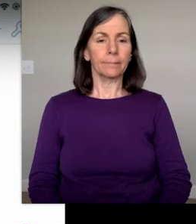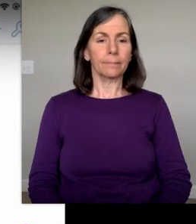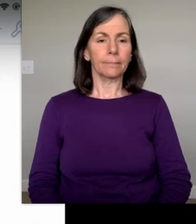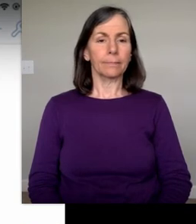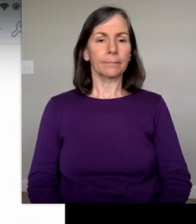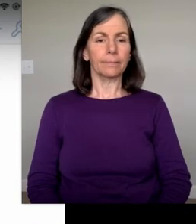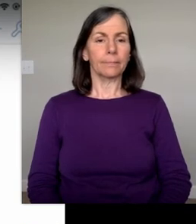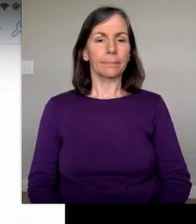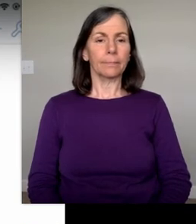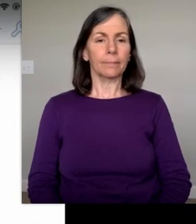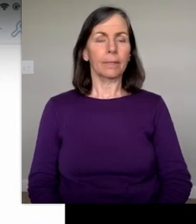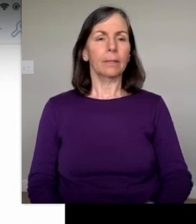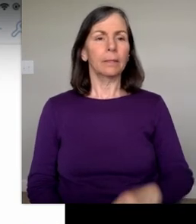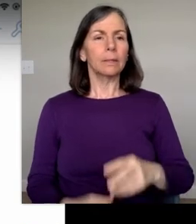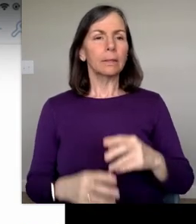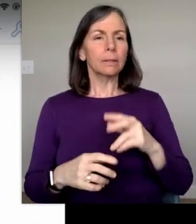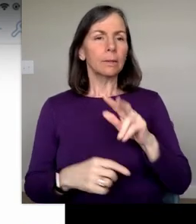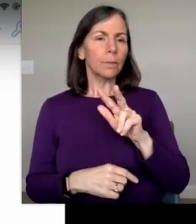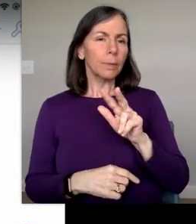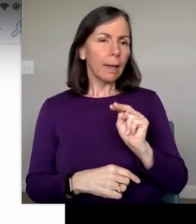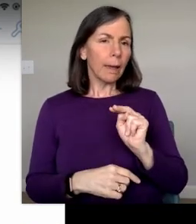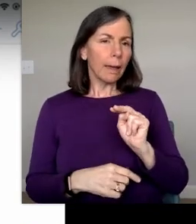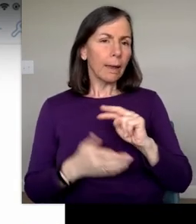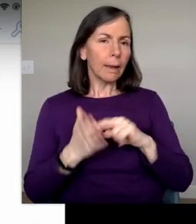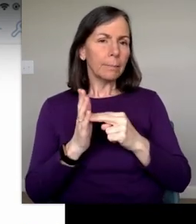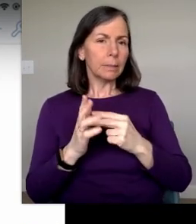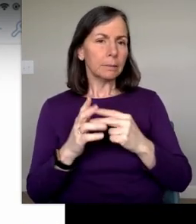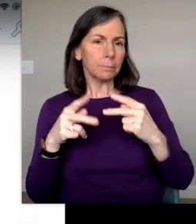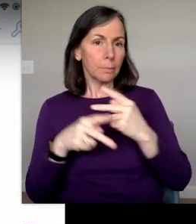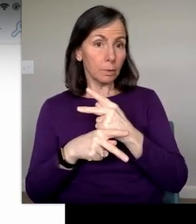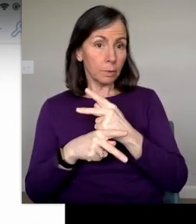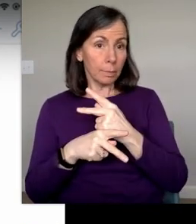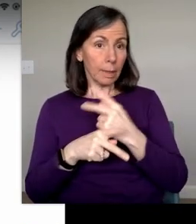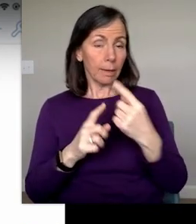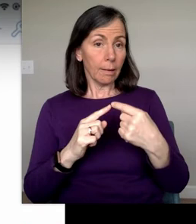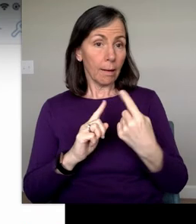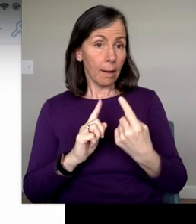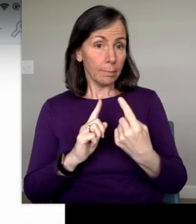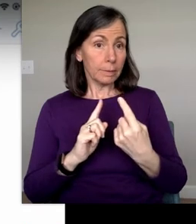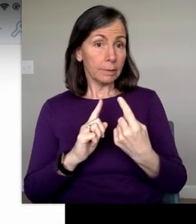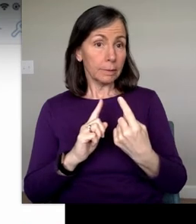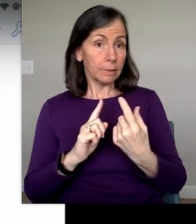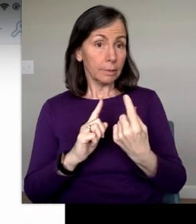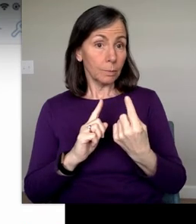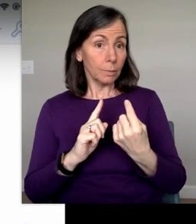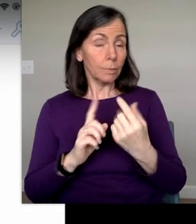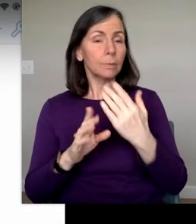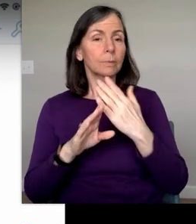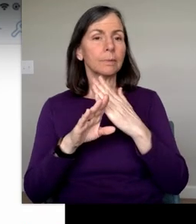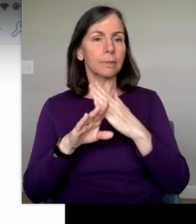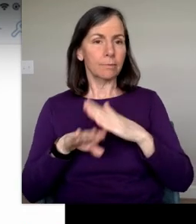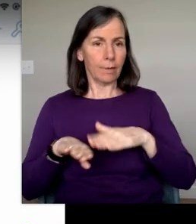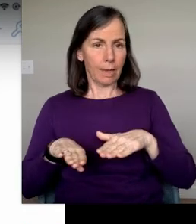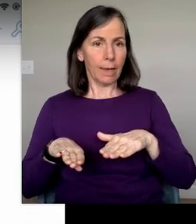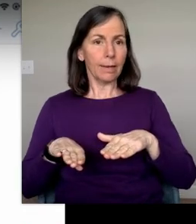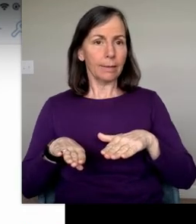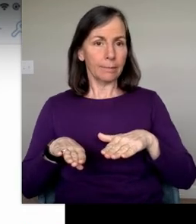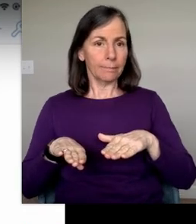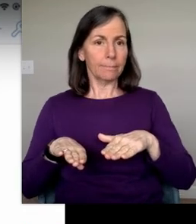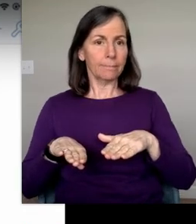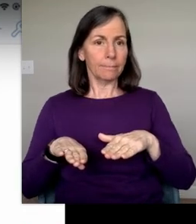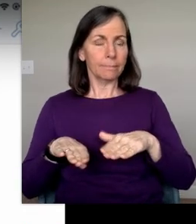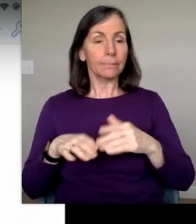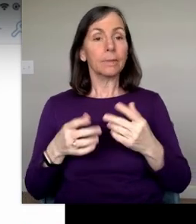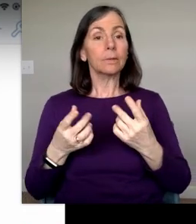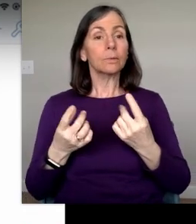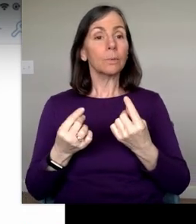The opposite of multiplying by 3 is dividing by 3. So I'm going to